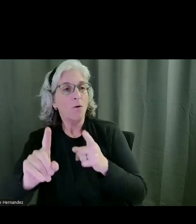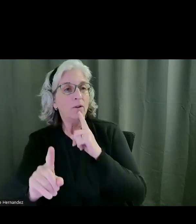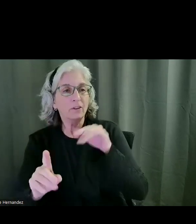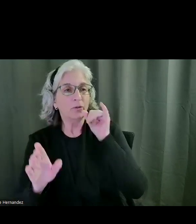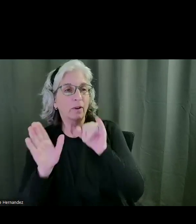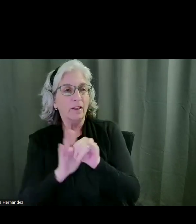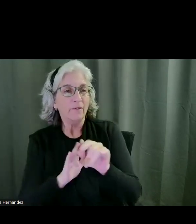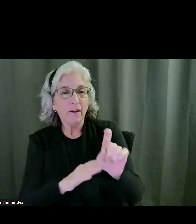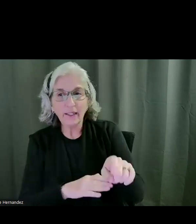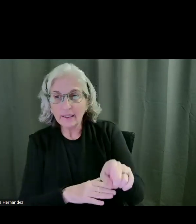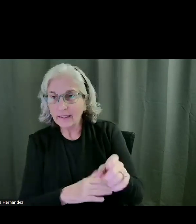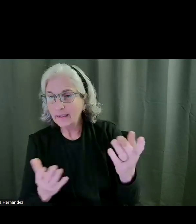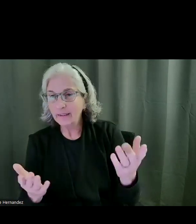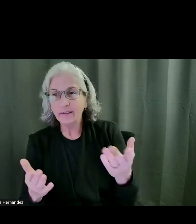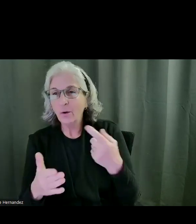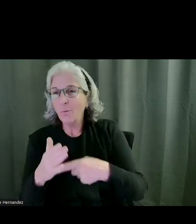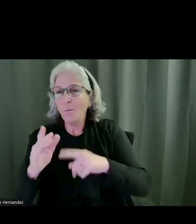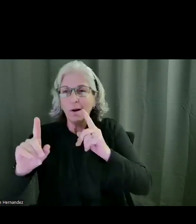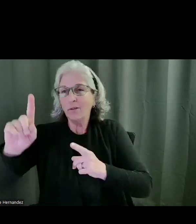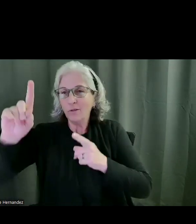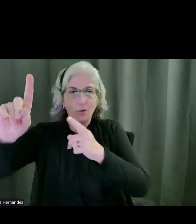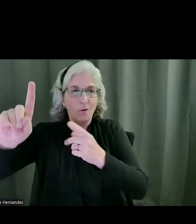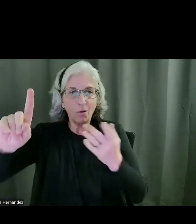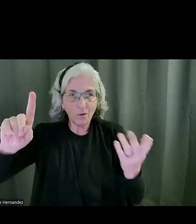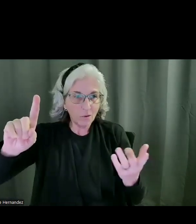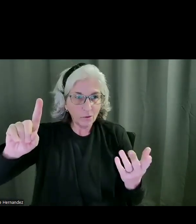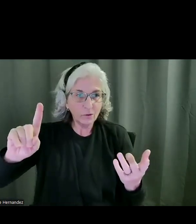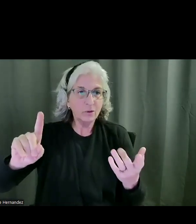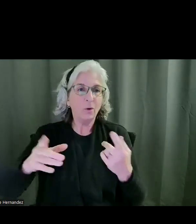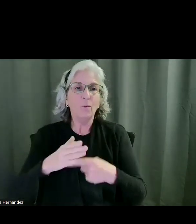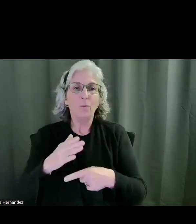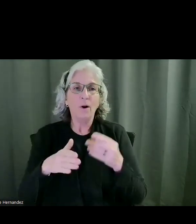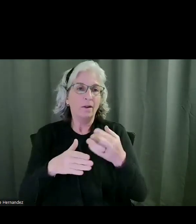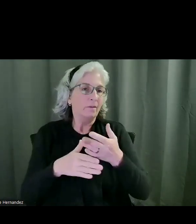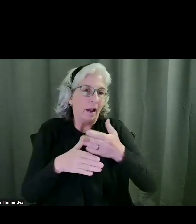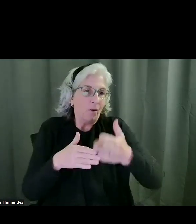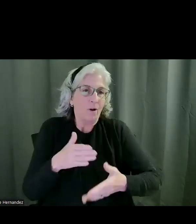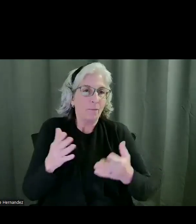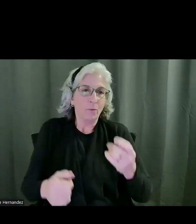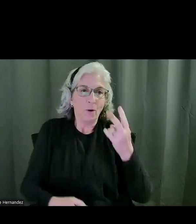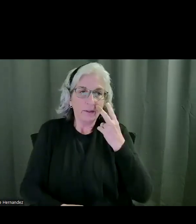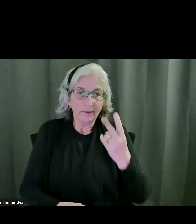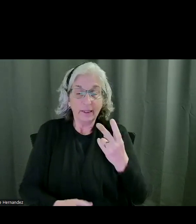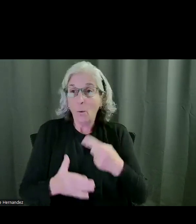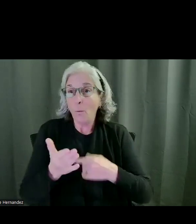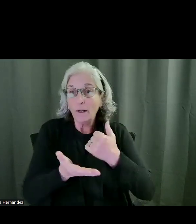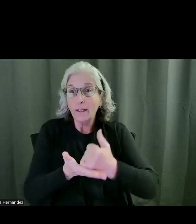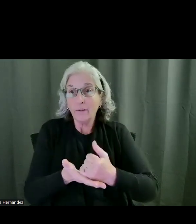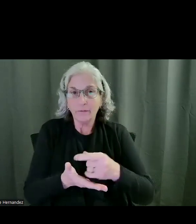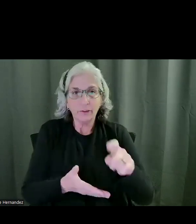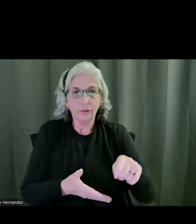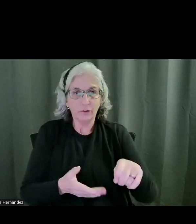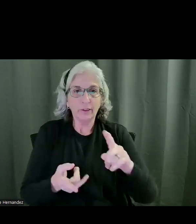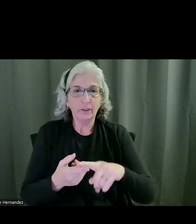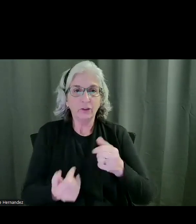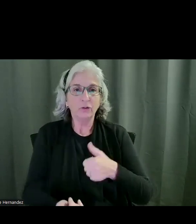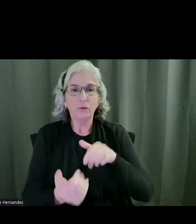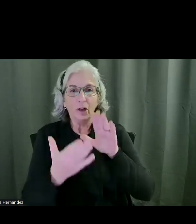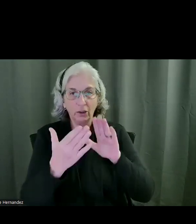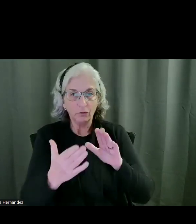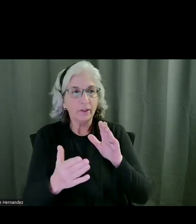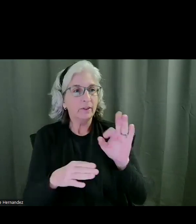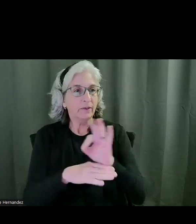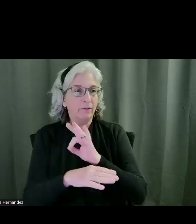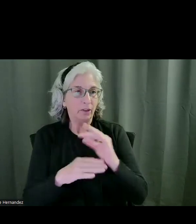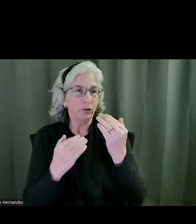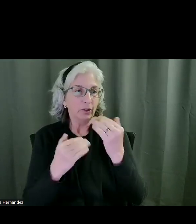and interventions to address the functional limitations. We're going to document the staff member that's responsible for